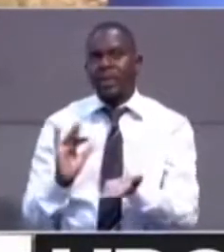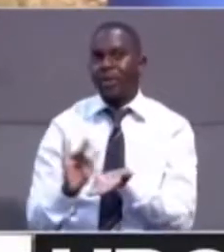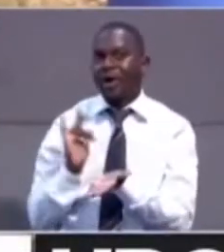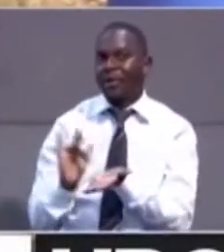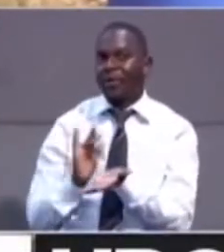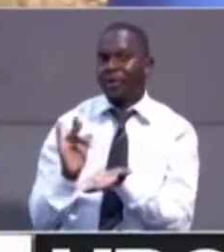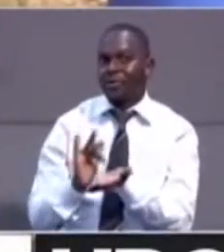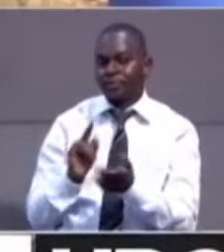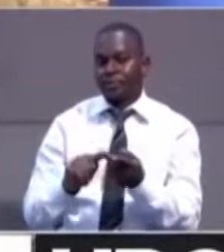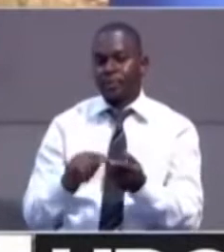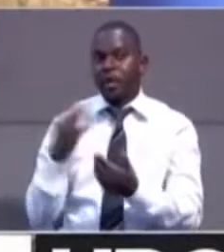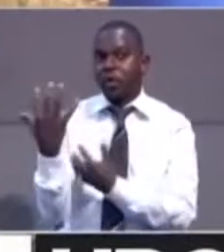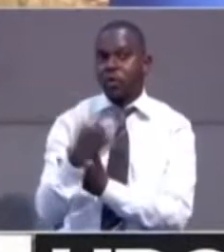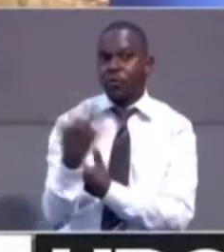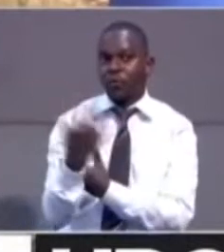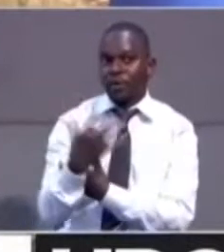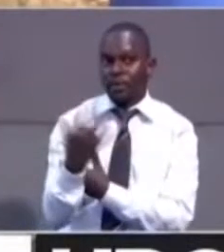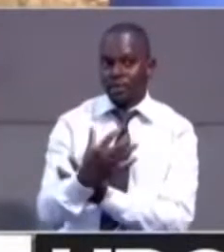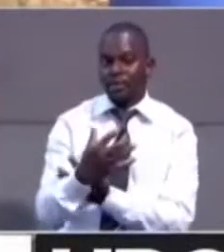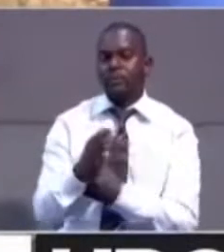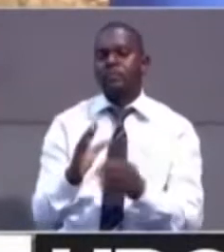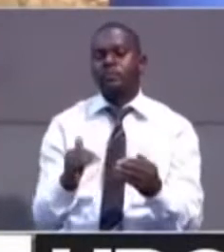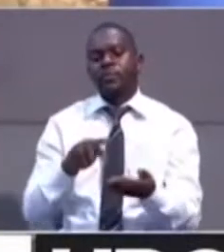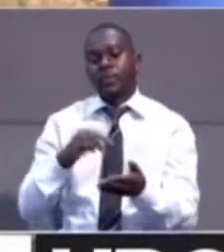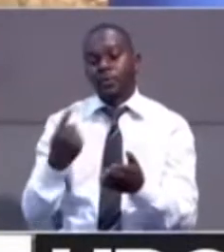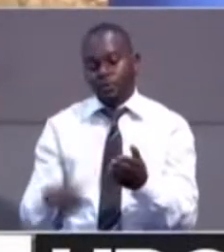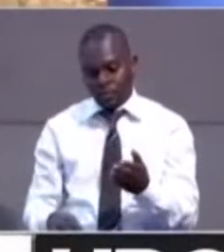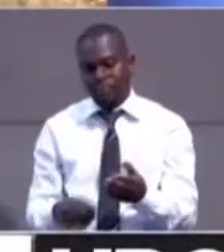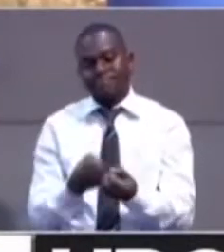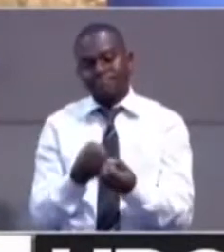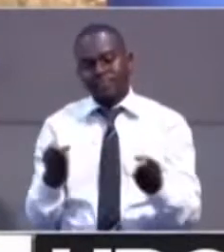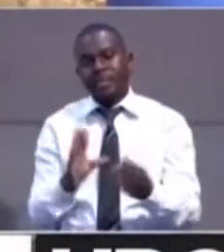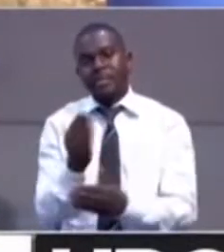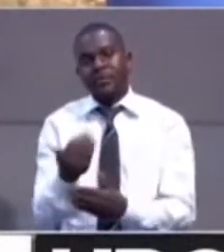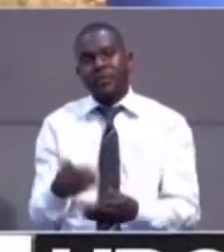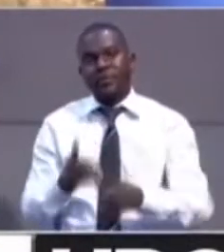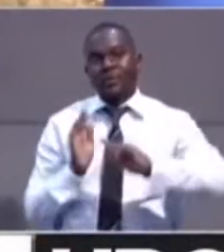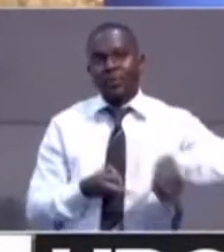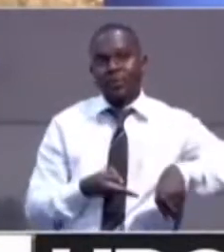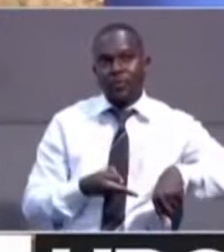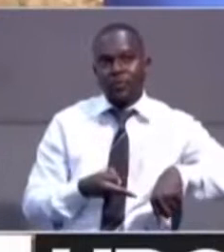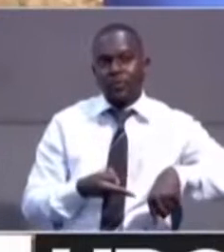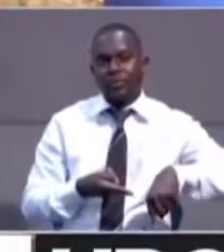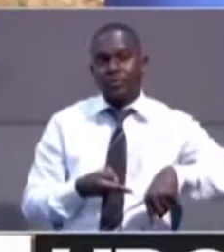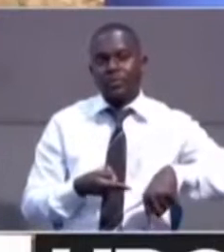say like smartphones or computers. And that means there are many children who are left